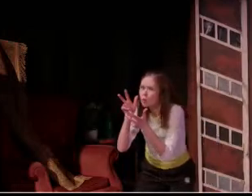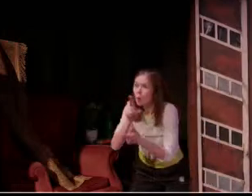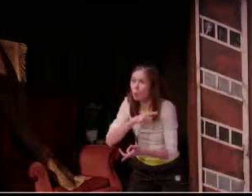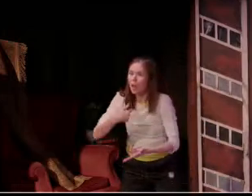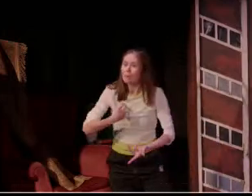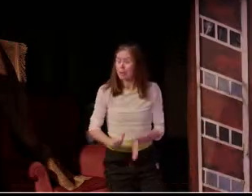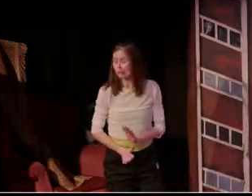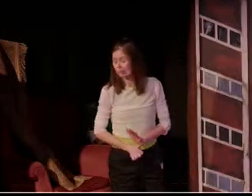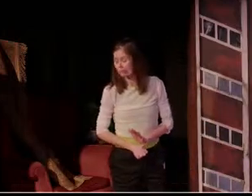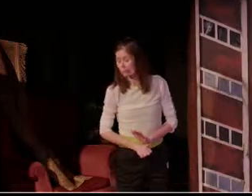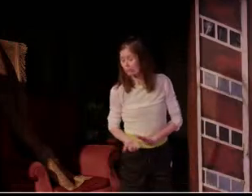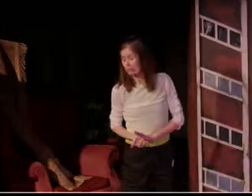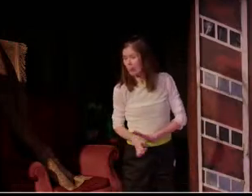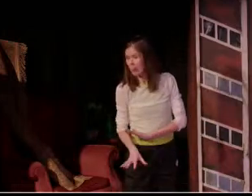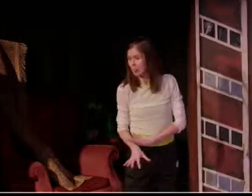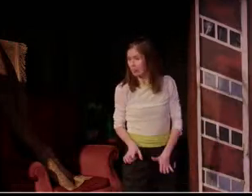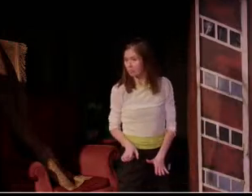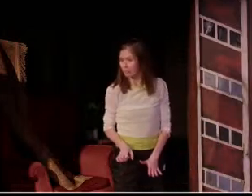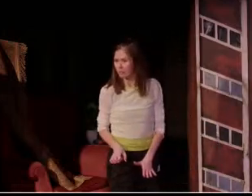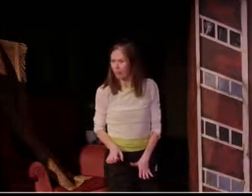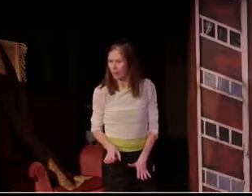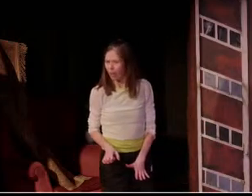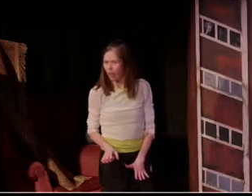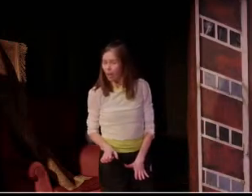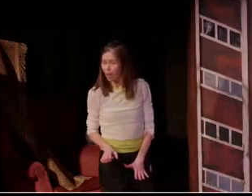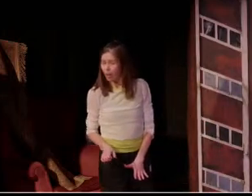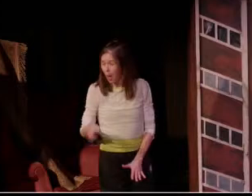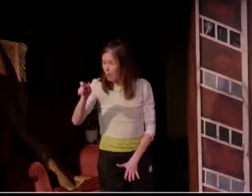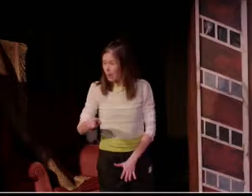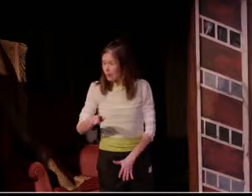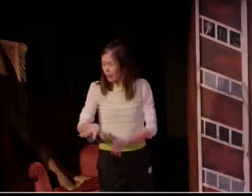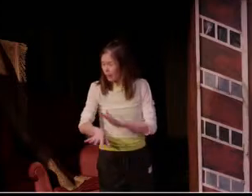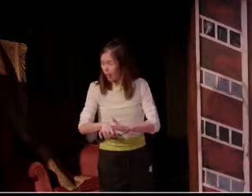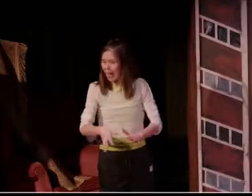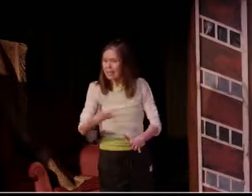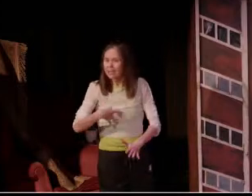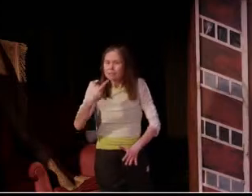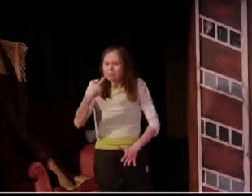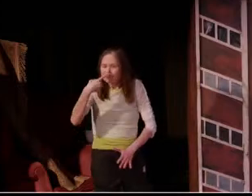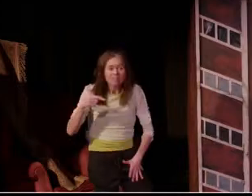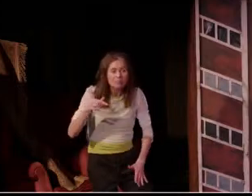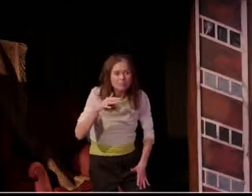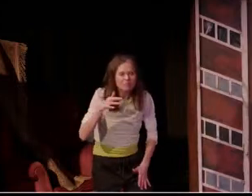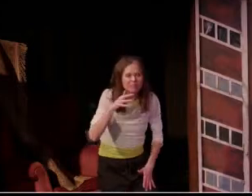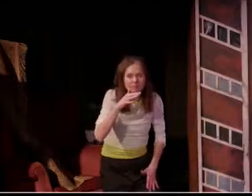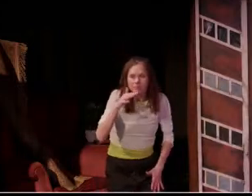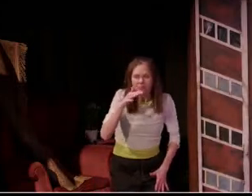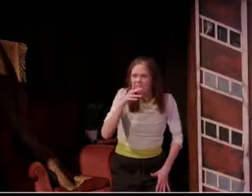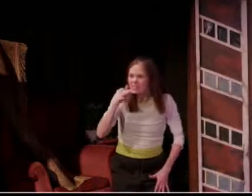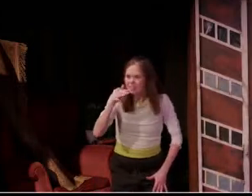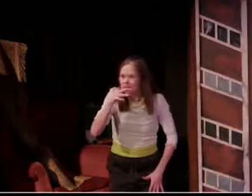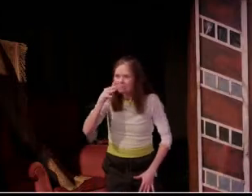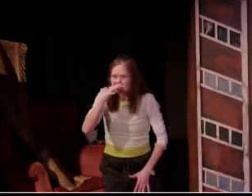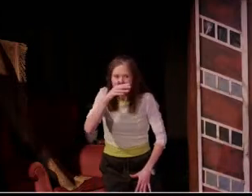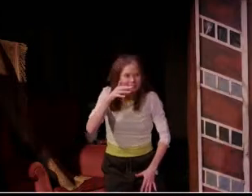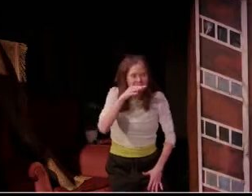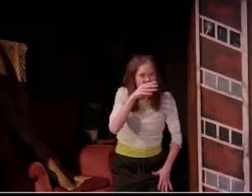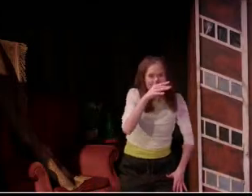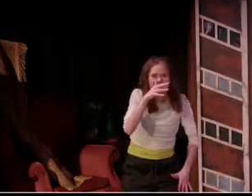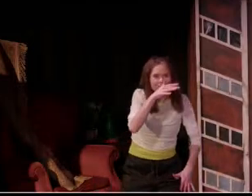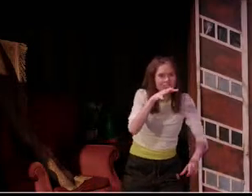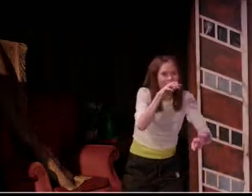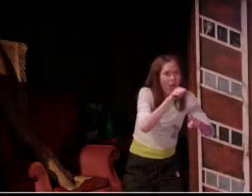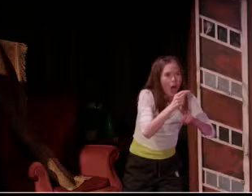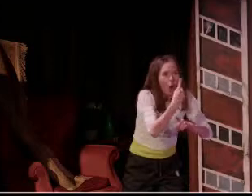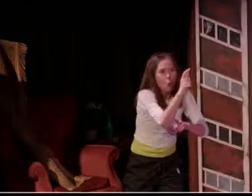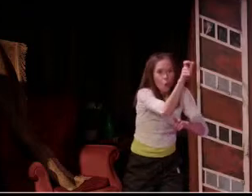for a pickpocket. A good nose is required also to sniff out work for the other senses. I see this is the era